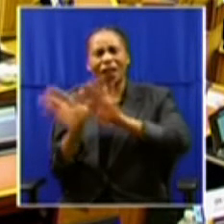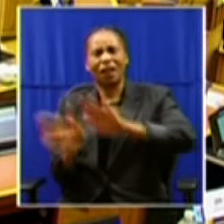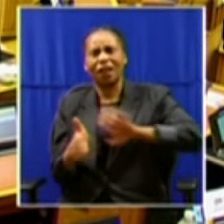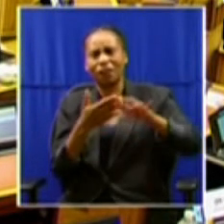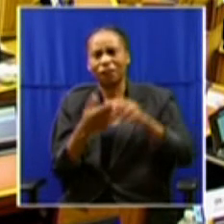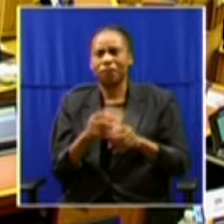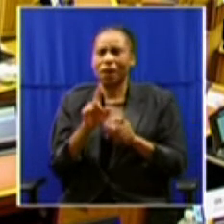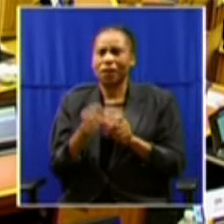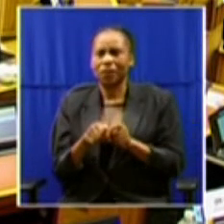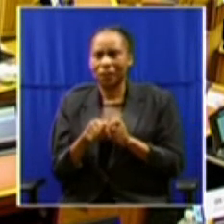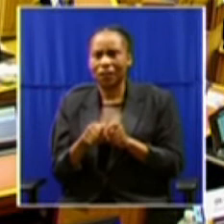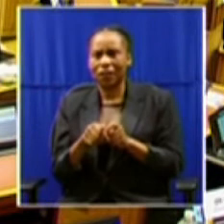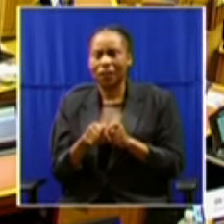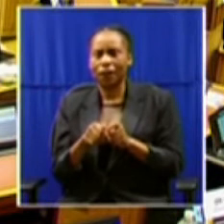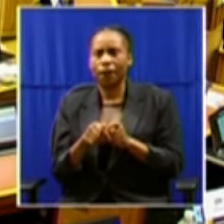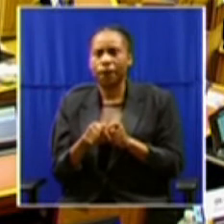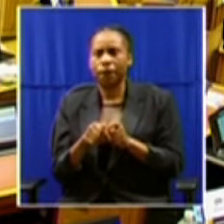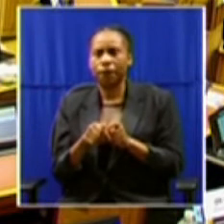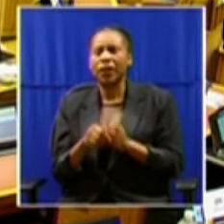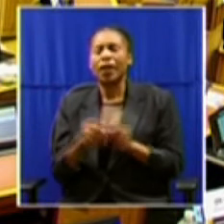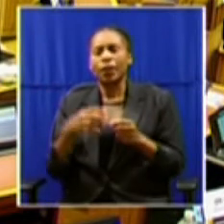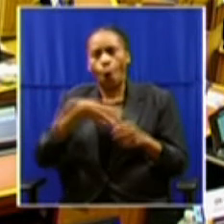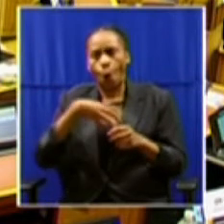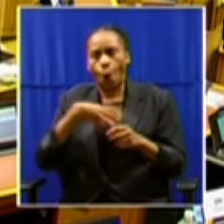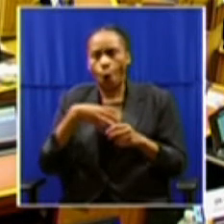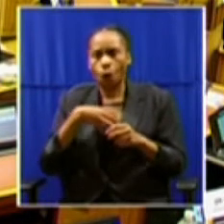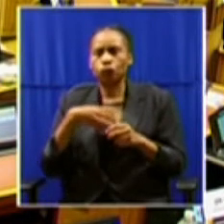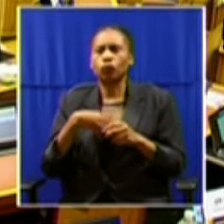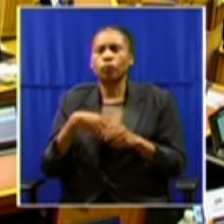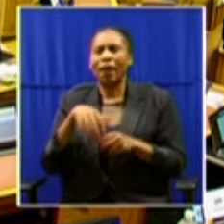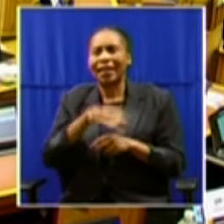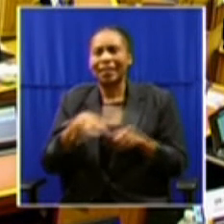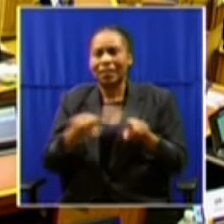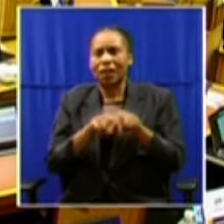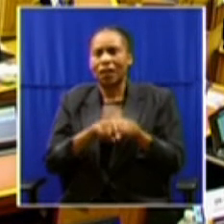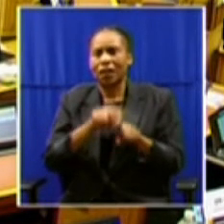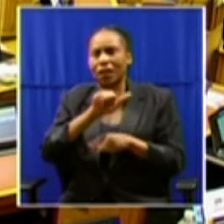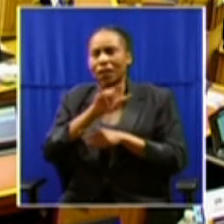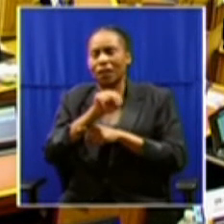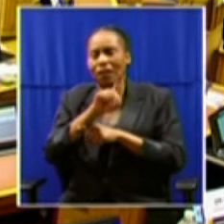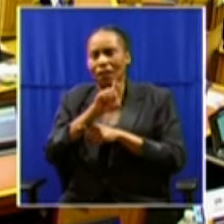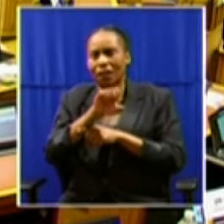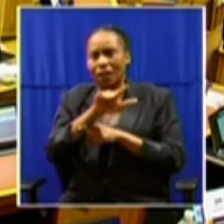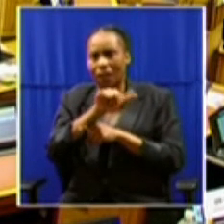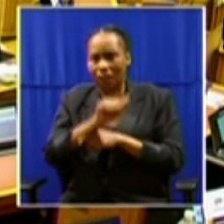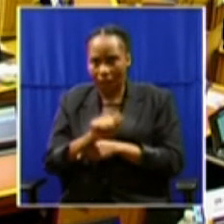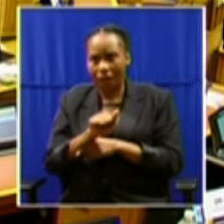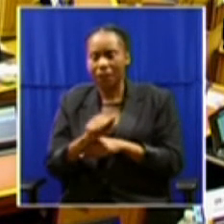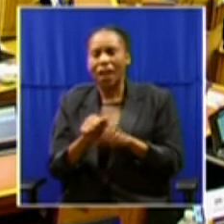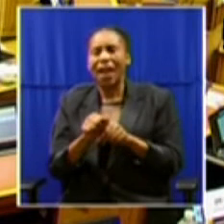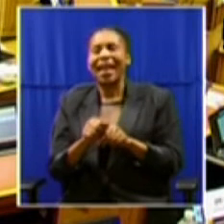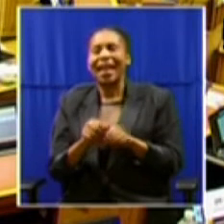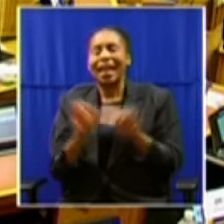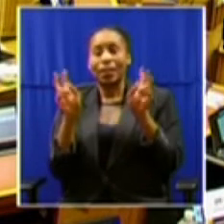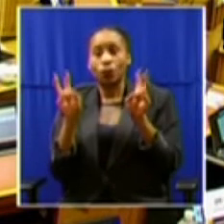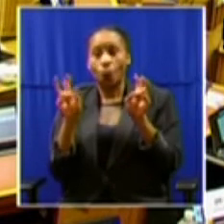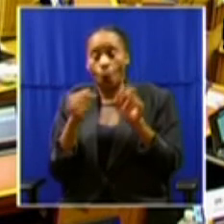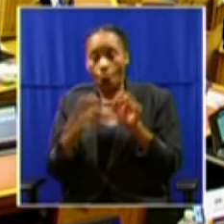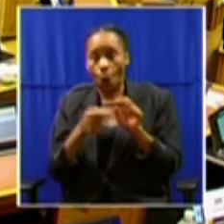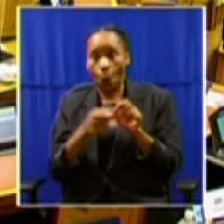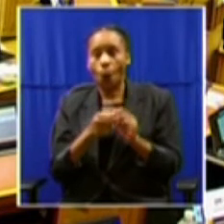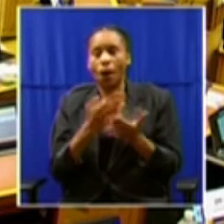costly leases and own its properties such as Lindela? And the issue of capacity, I believe the department has been